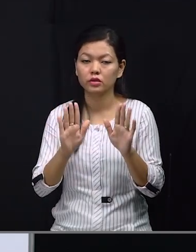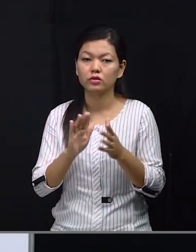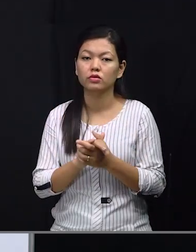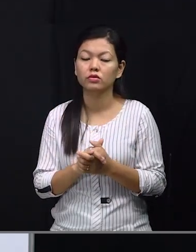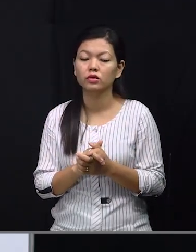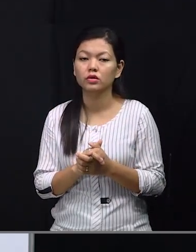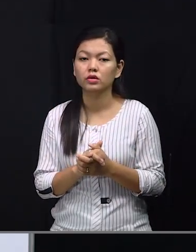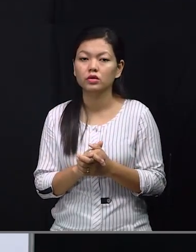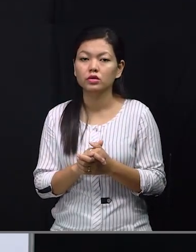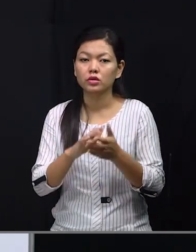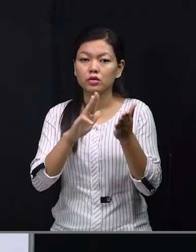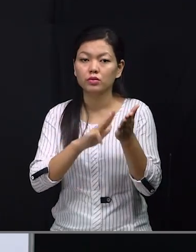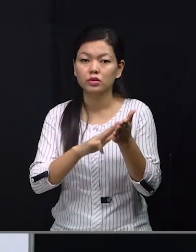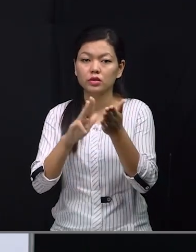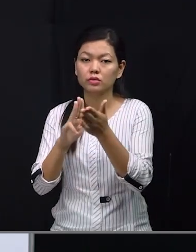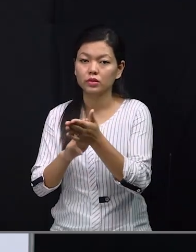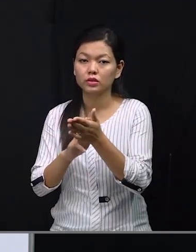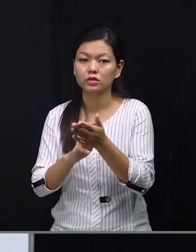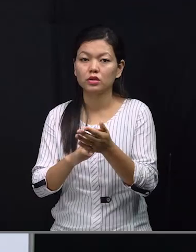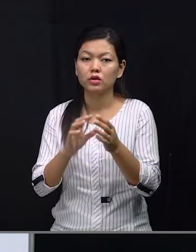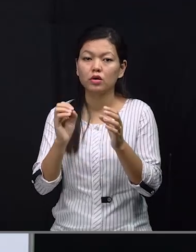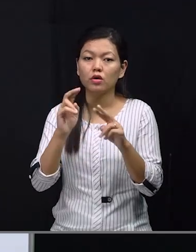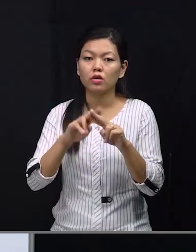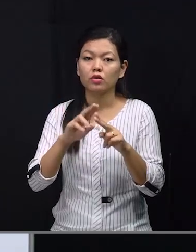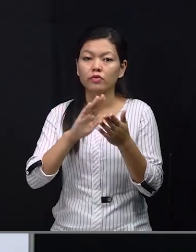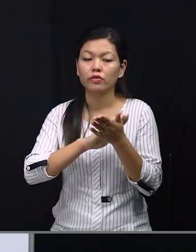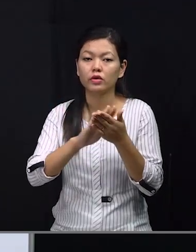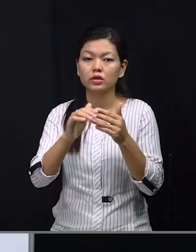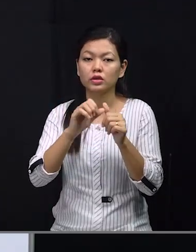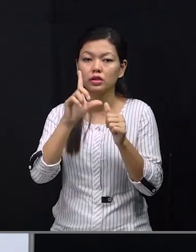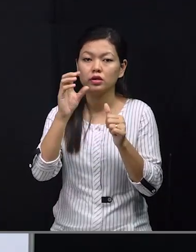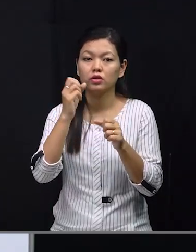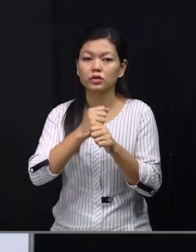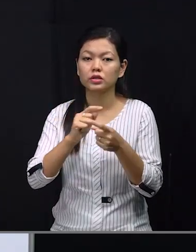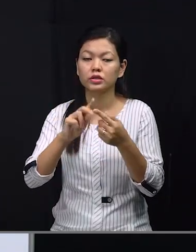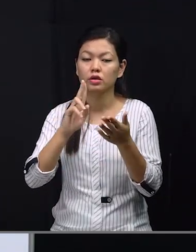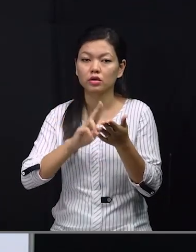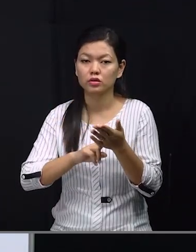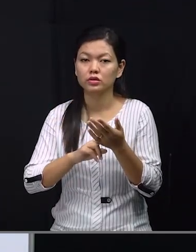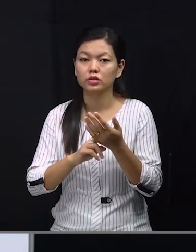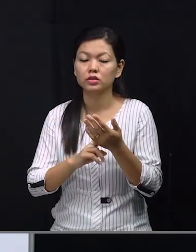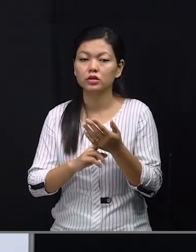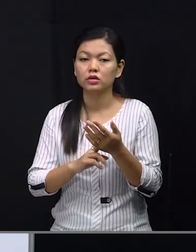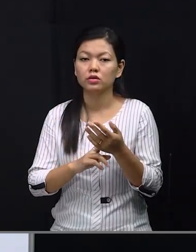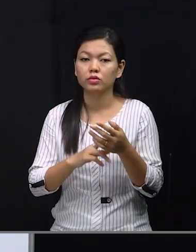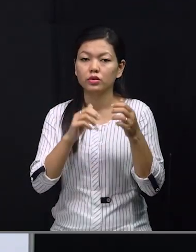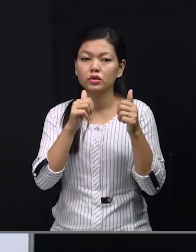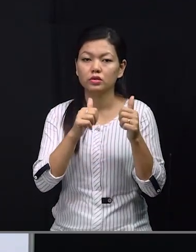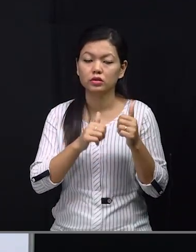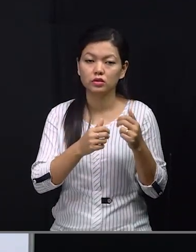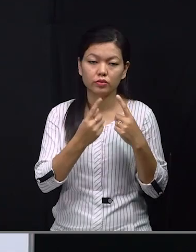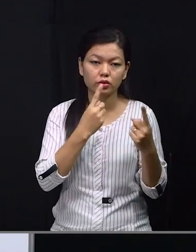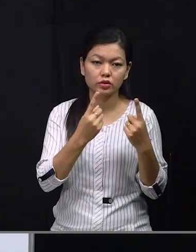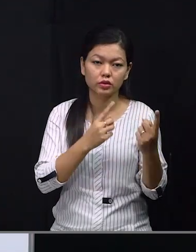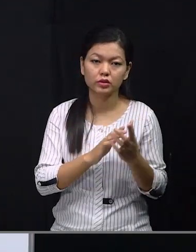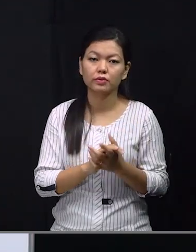of the halogen will determine the boiling point. The higher the molecular mass of the halogen, higher